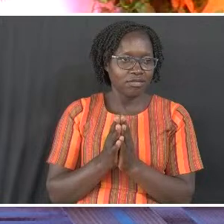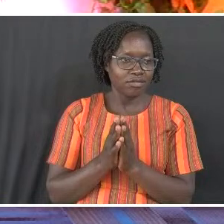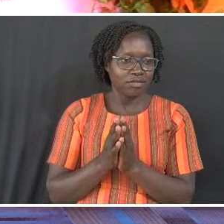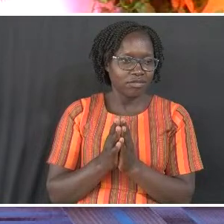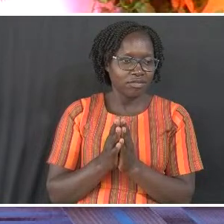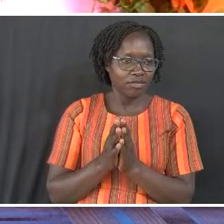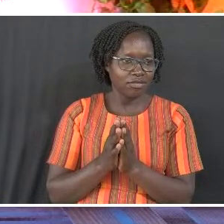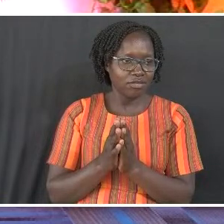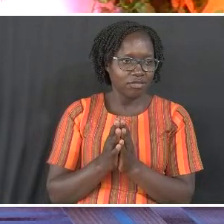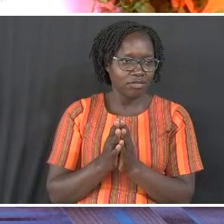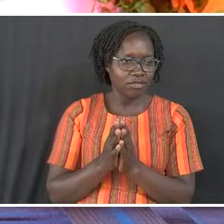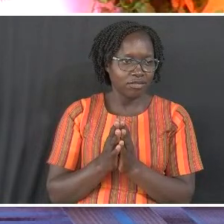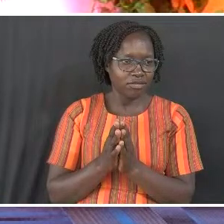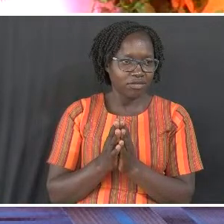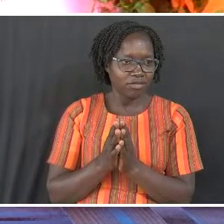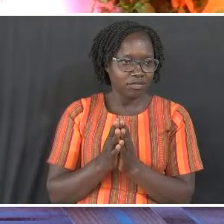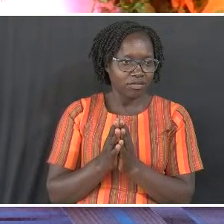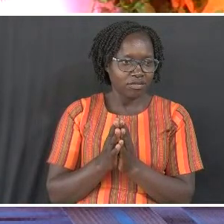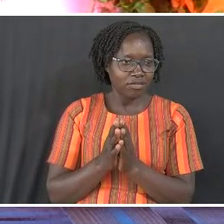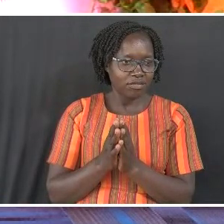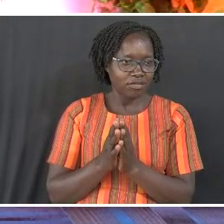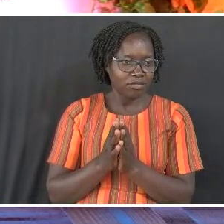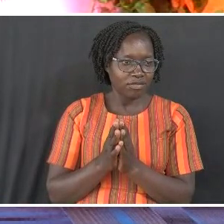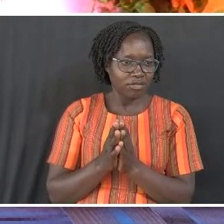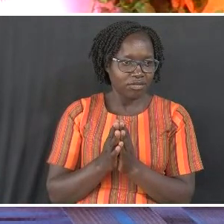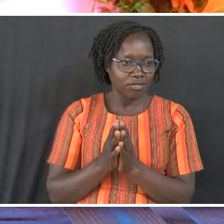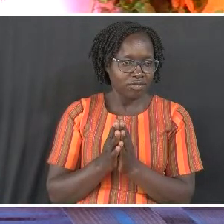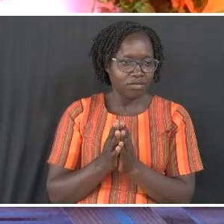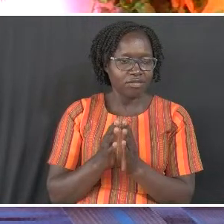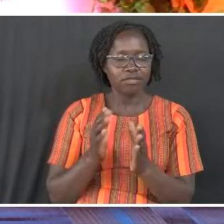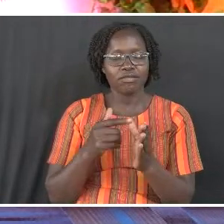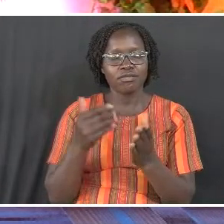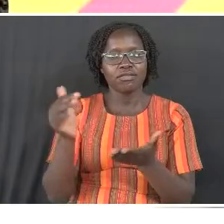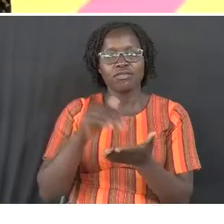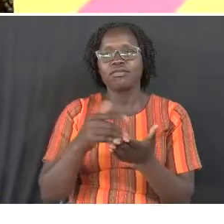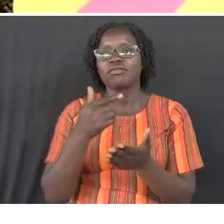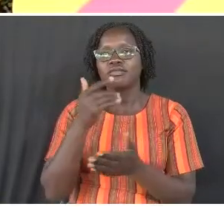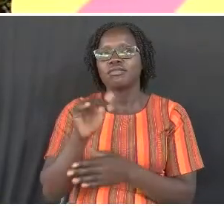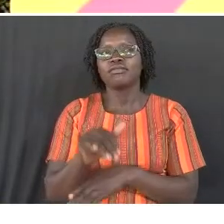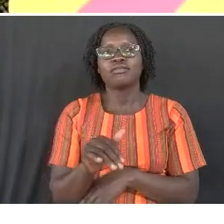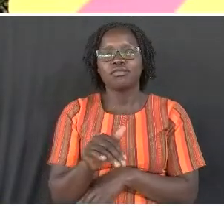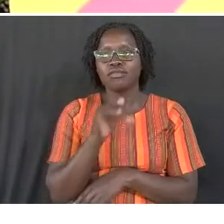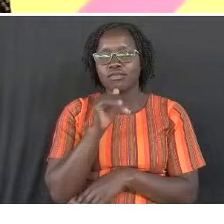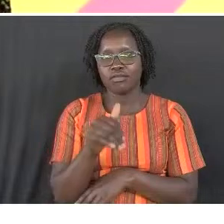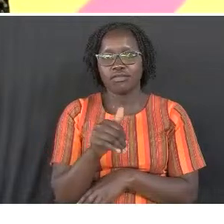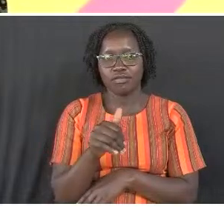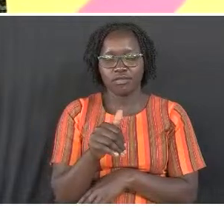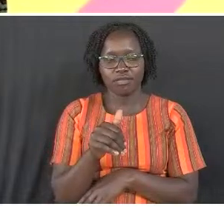use a fluoridated toothpaste to brush. And again, we always say it's not